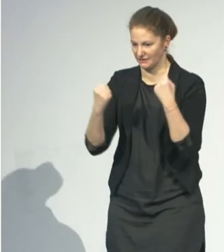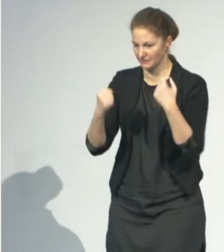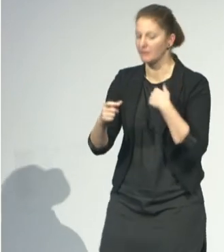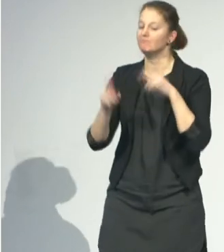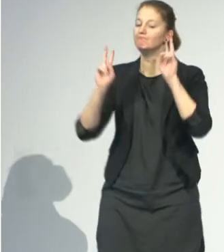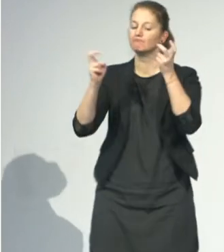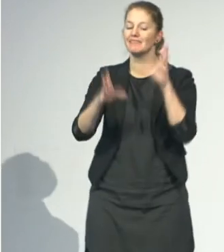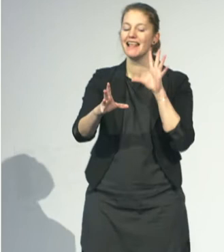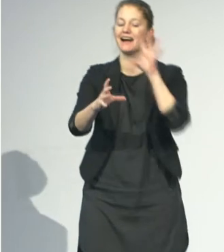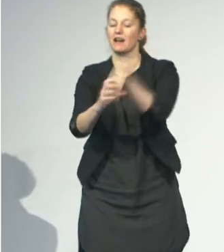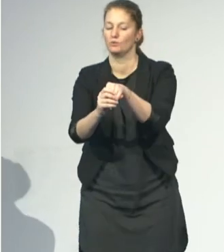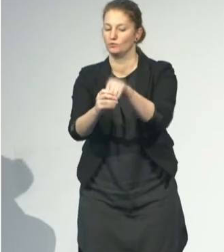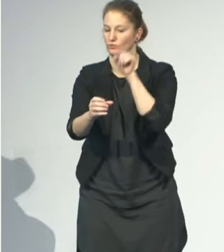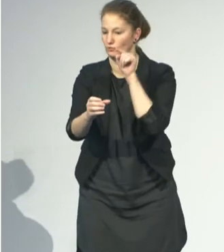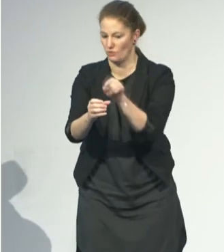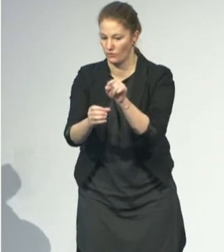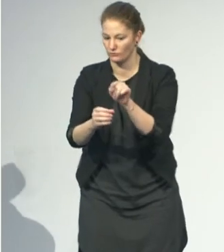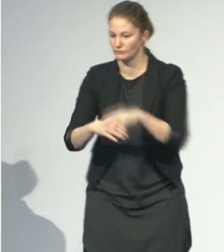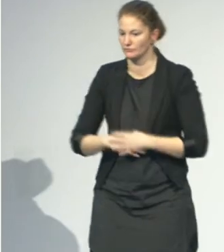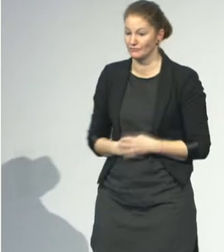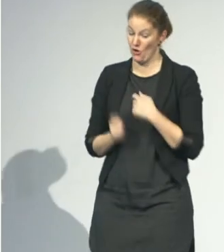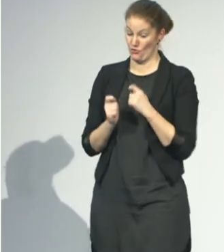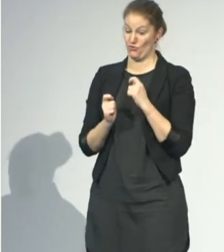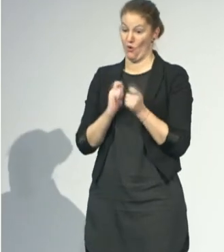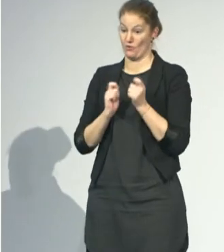the most serious